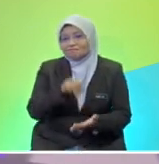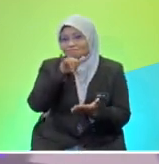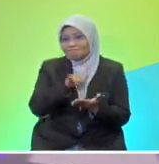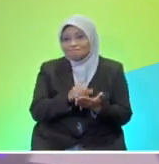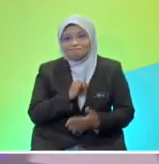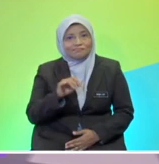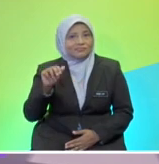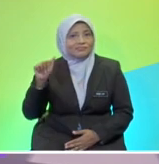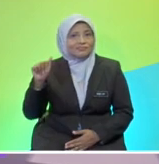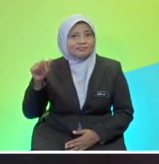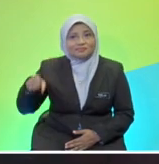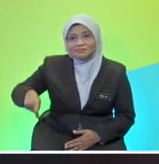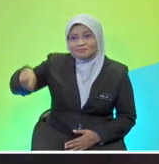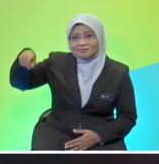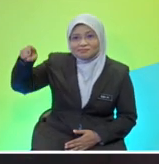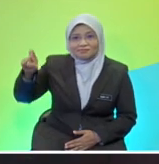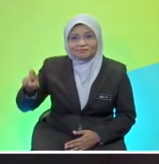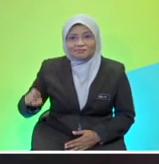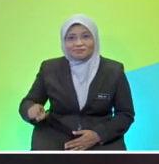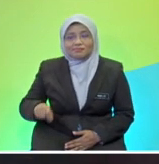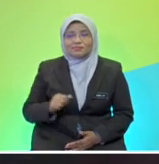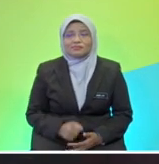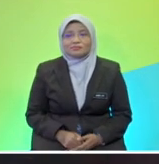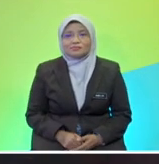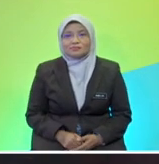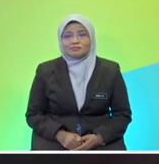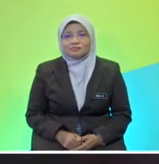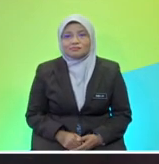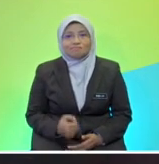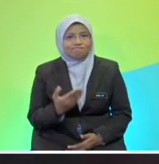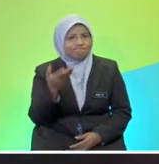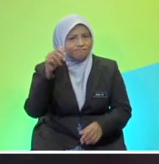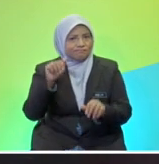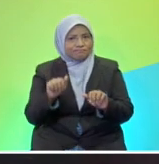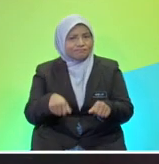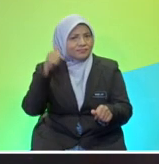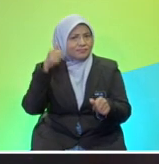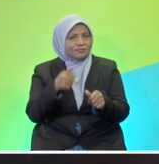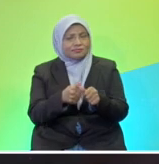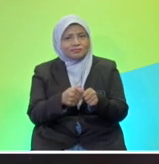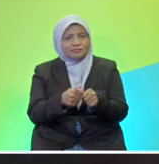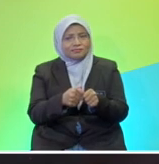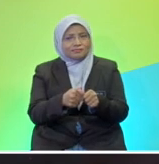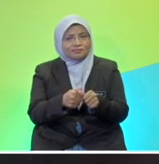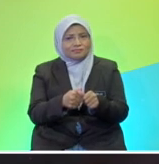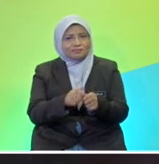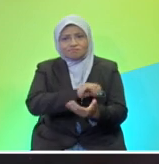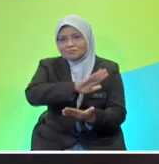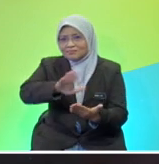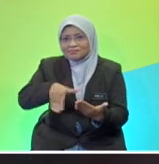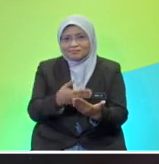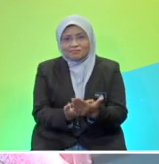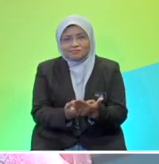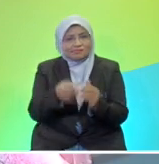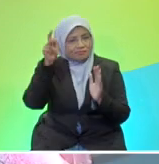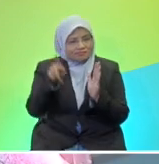yo-yo. Okay, right. Now you can remember all the words, all the pictures very well. Okay, now I'm